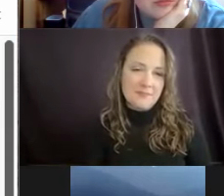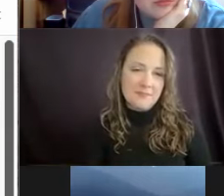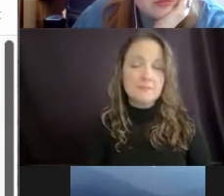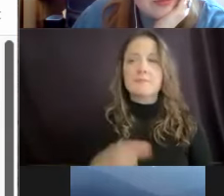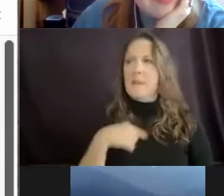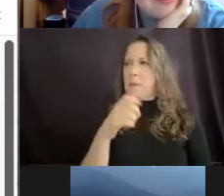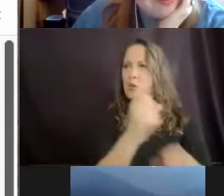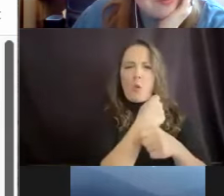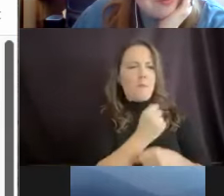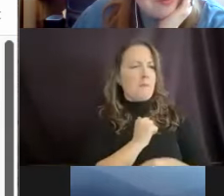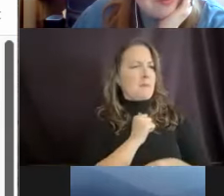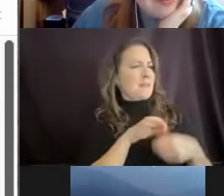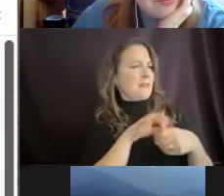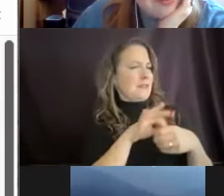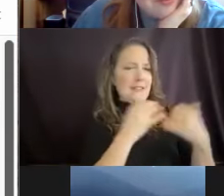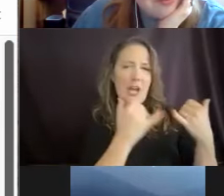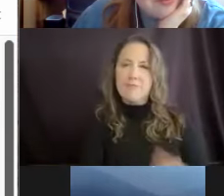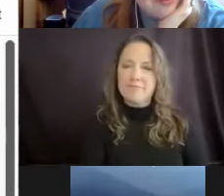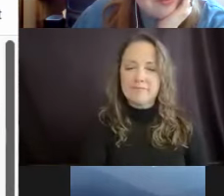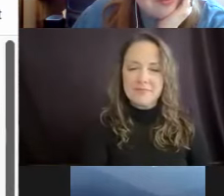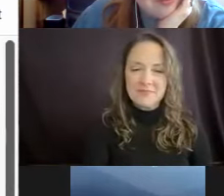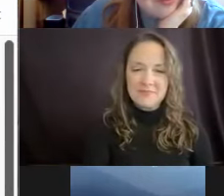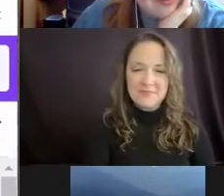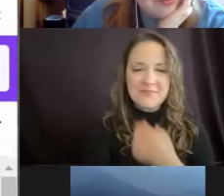to make myself a cup of tea.